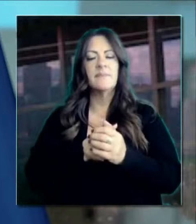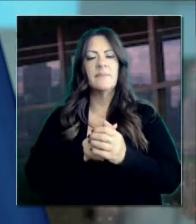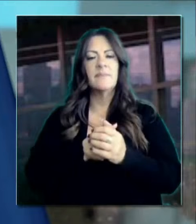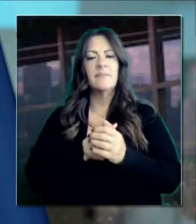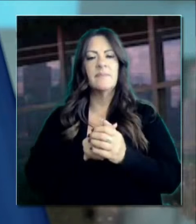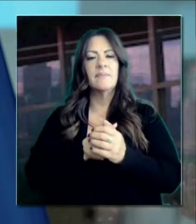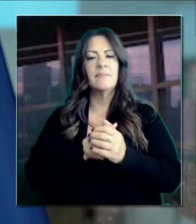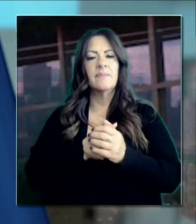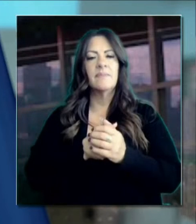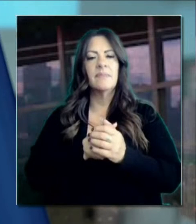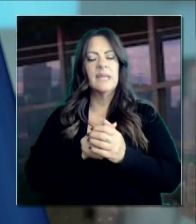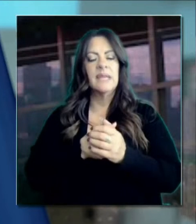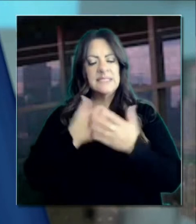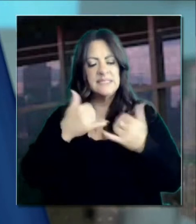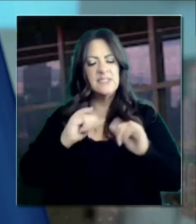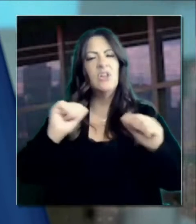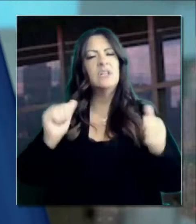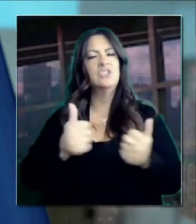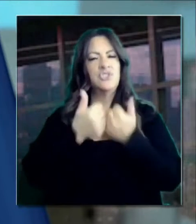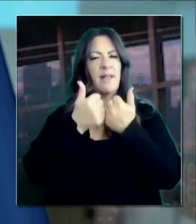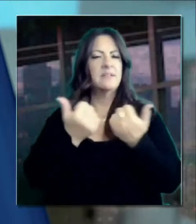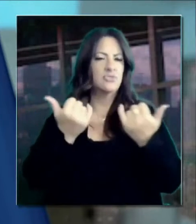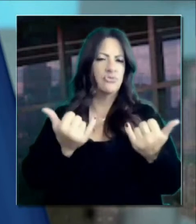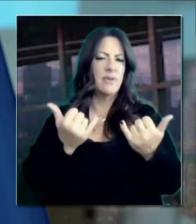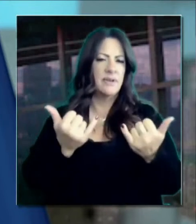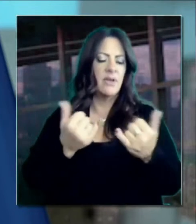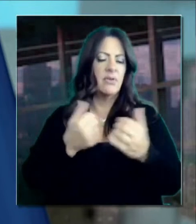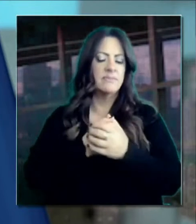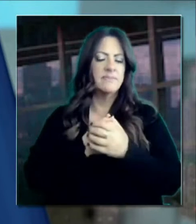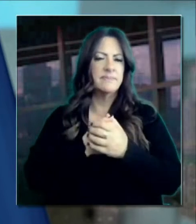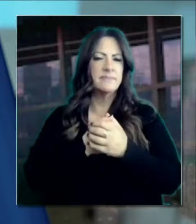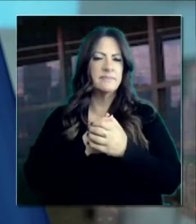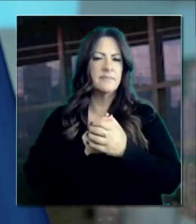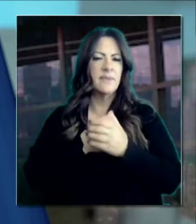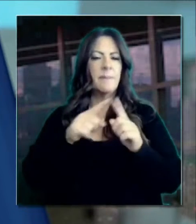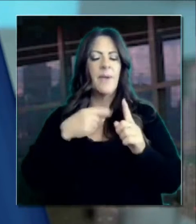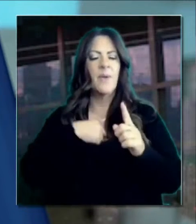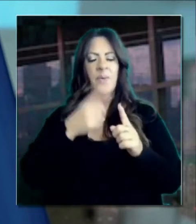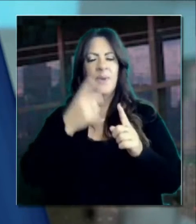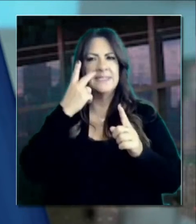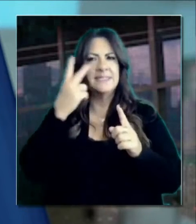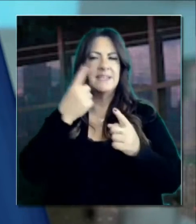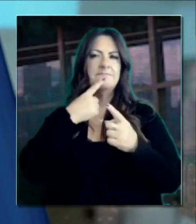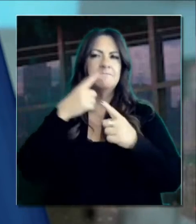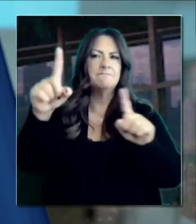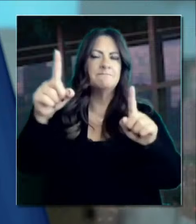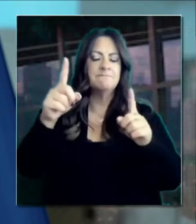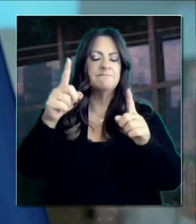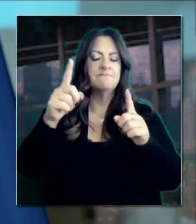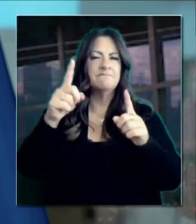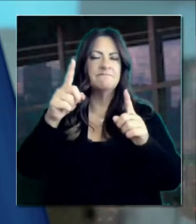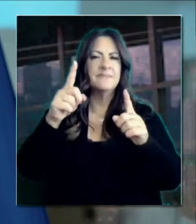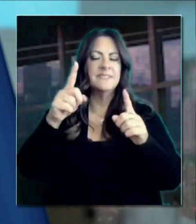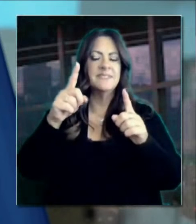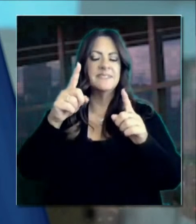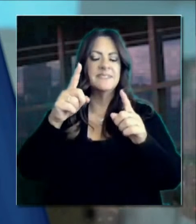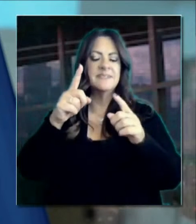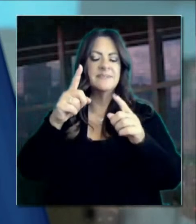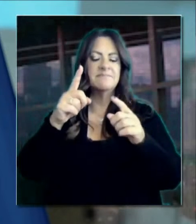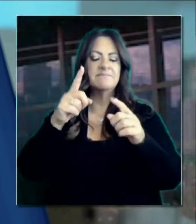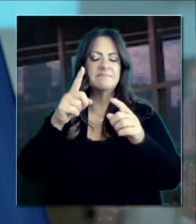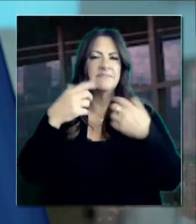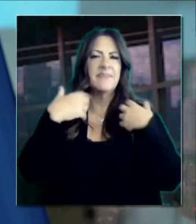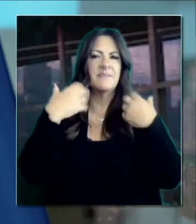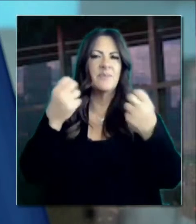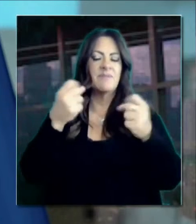challenging period, but a period nonetheless where we truly do see light at the end of the tunnel. So I want to thank Dr. Galley, the health